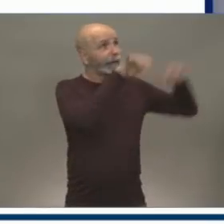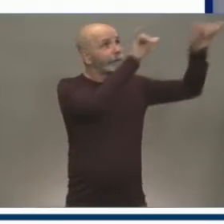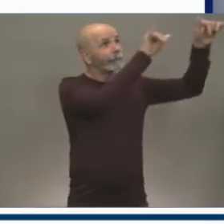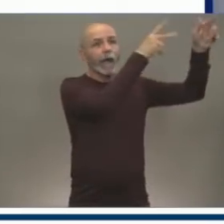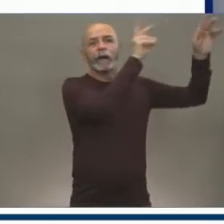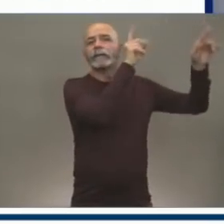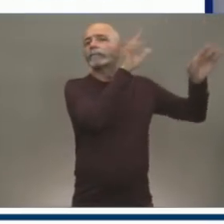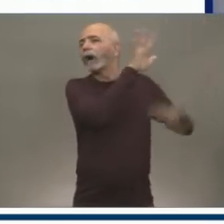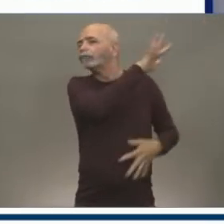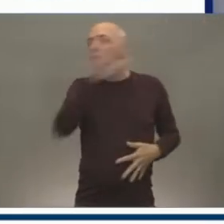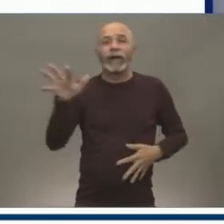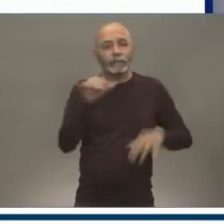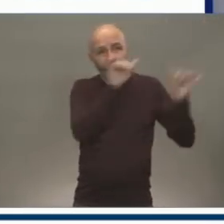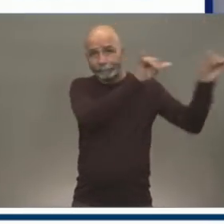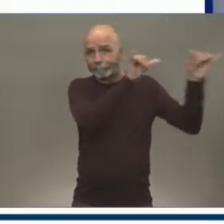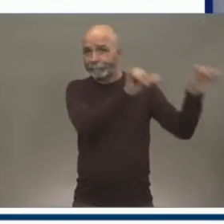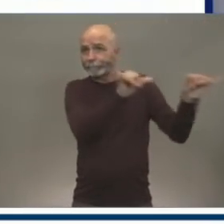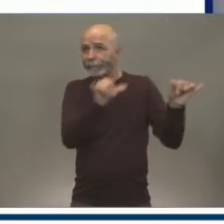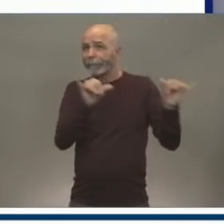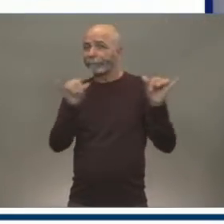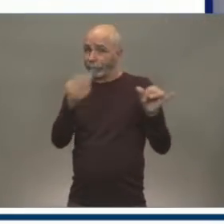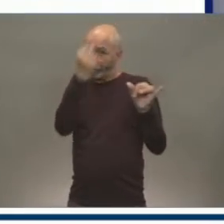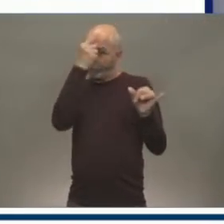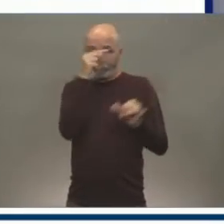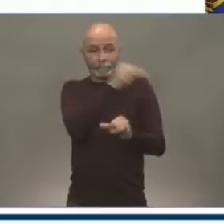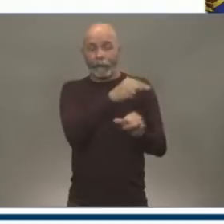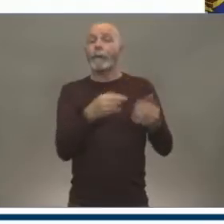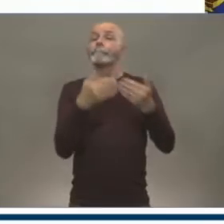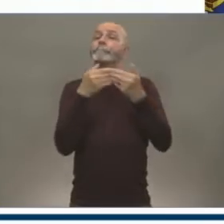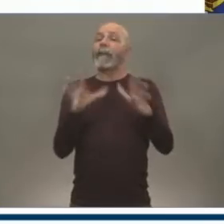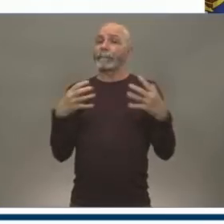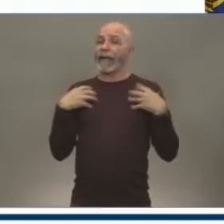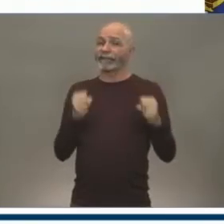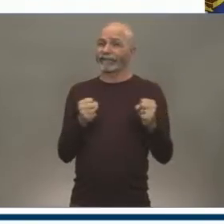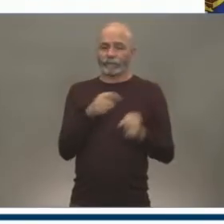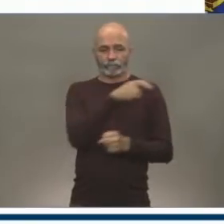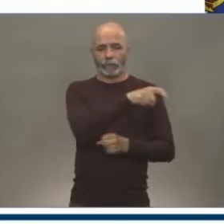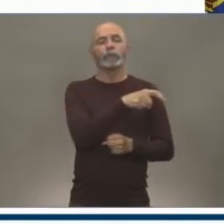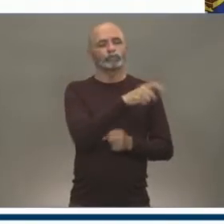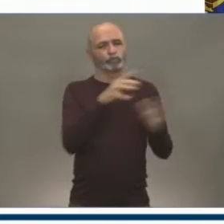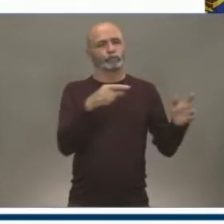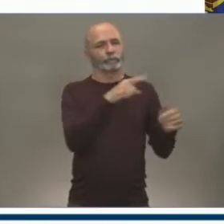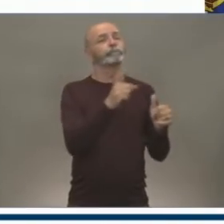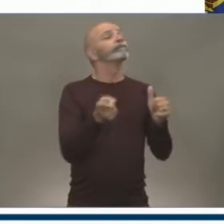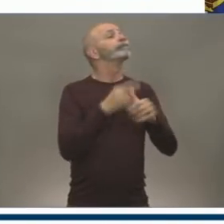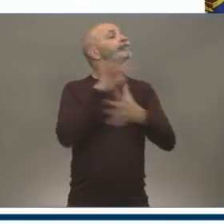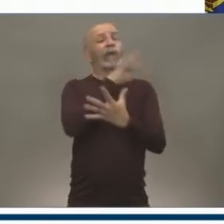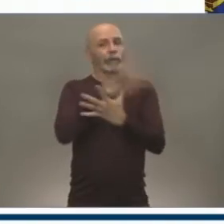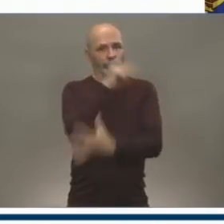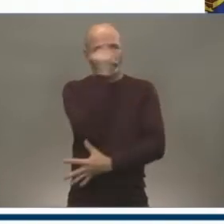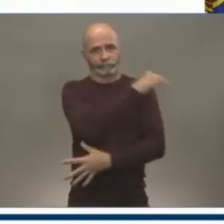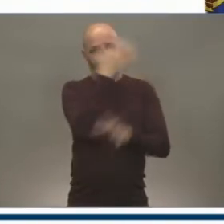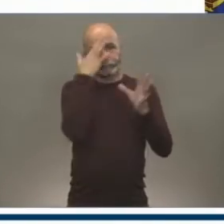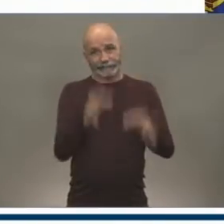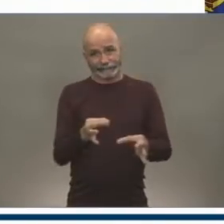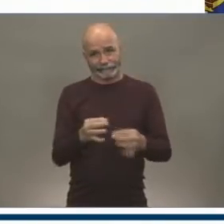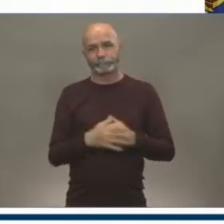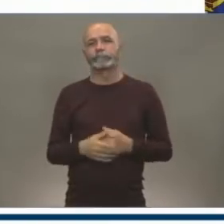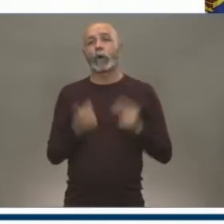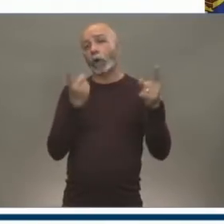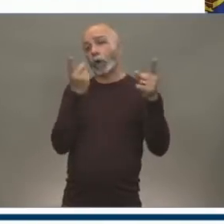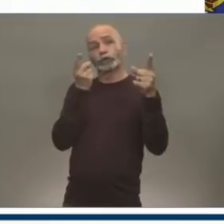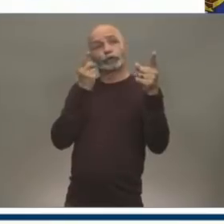health officials who set that target. That's all. You want me to add to that? So, as I said in my remarks, we have a National Advisory